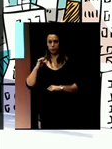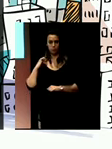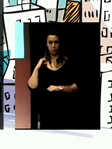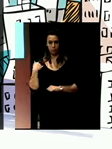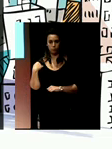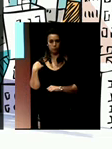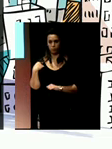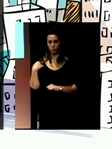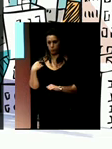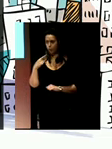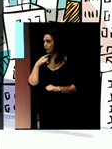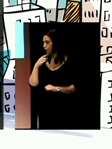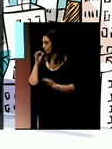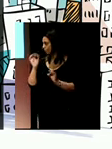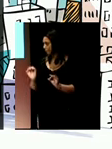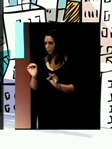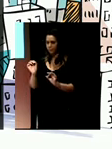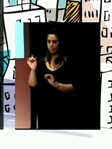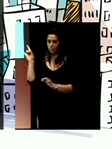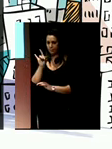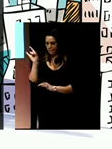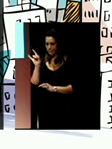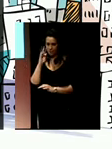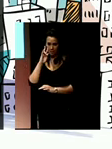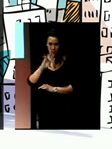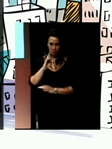I will personally follow it.